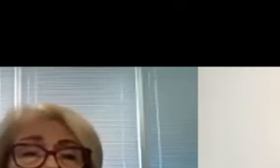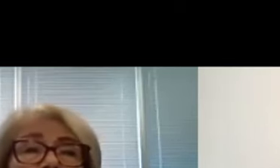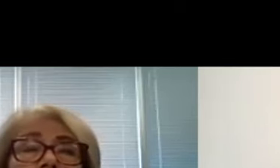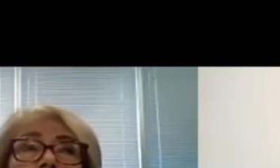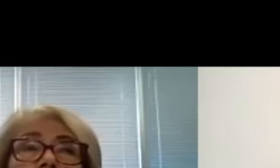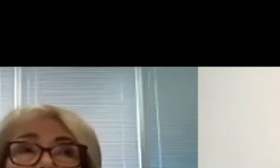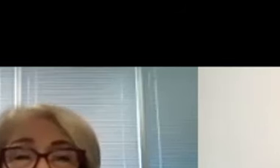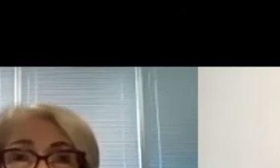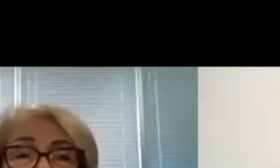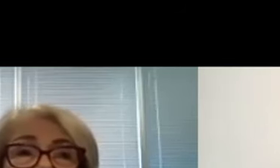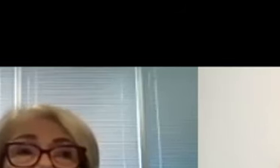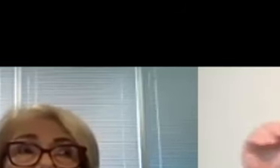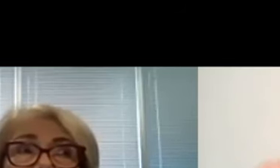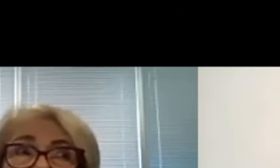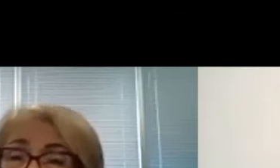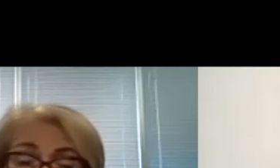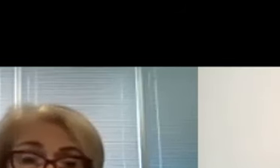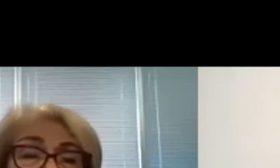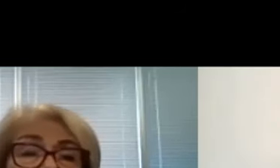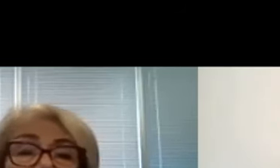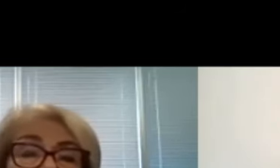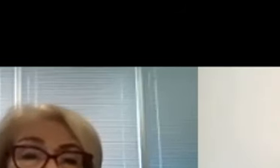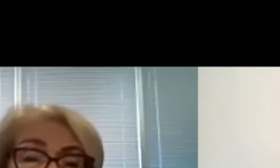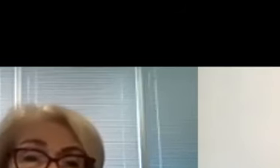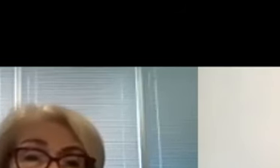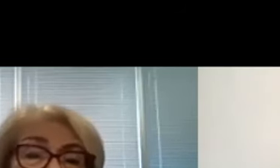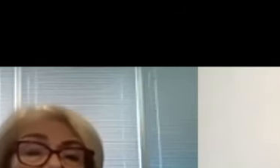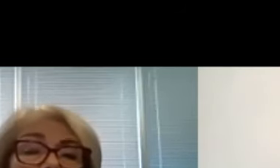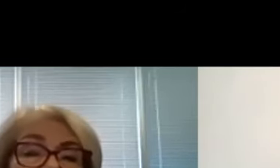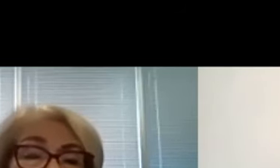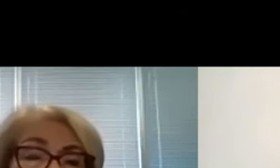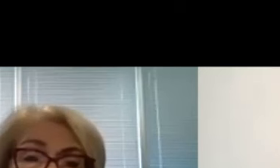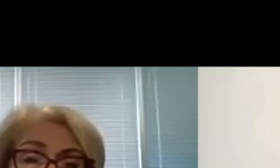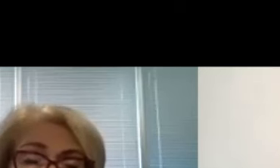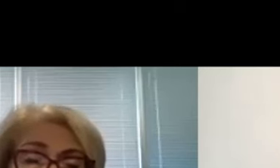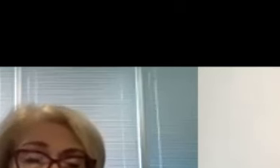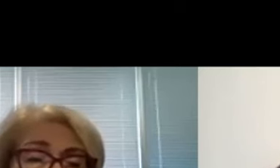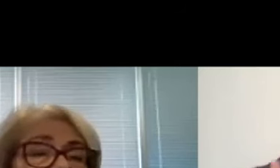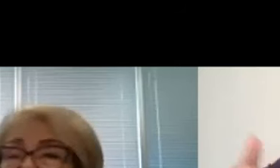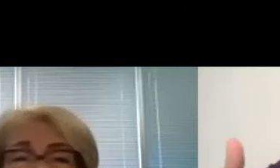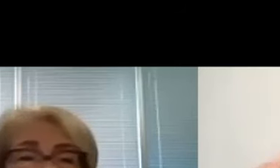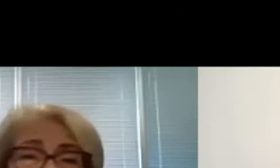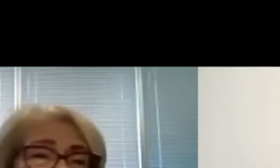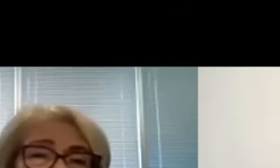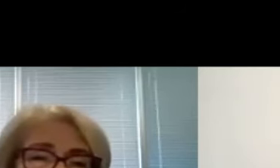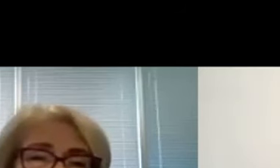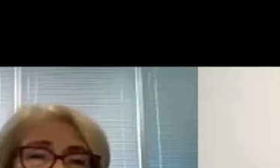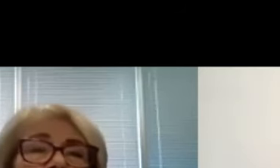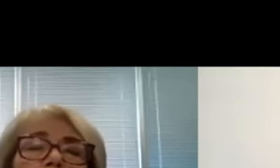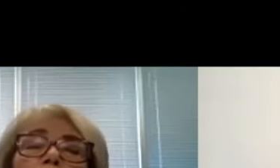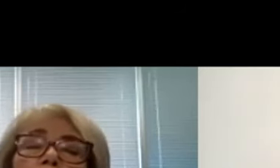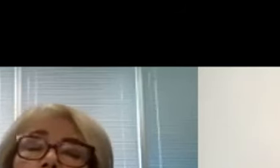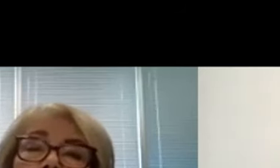absolutely have to be changed on an ongoing basis to keep up with industry. I mean, it just has to